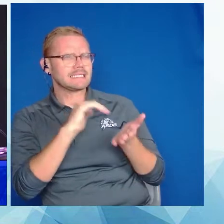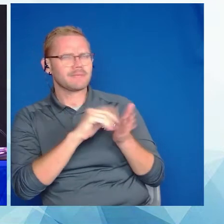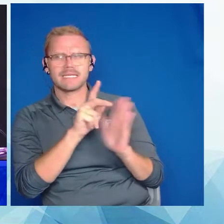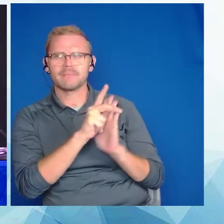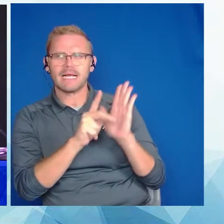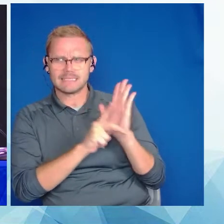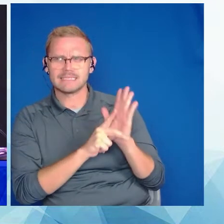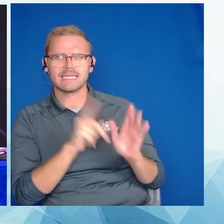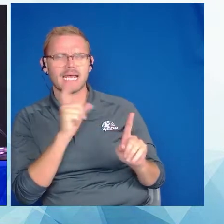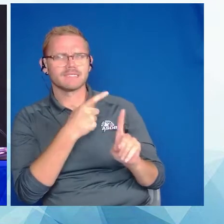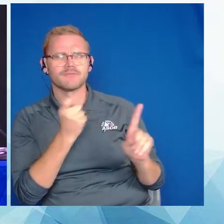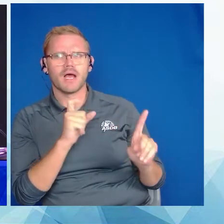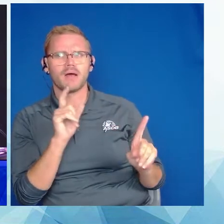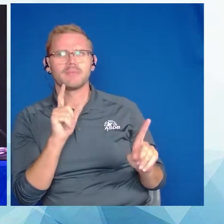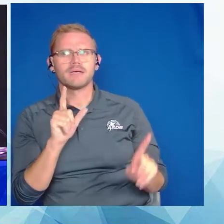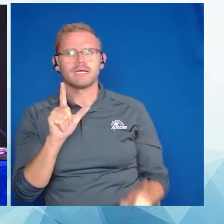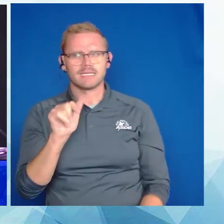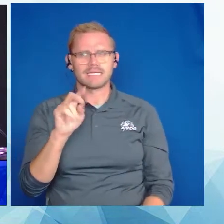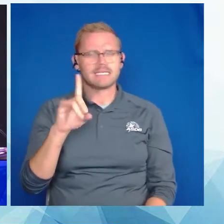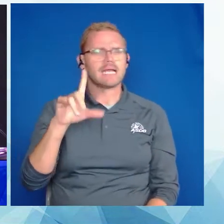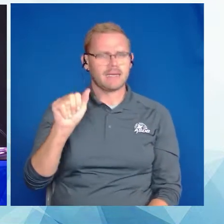that would have been